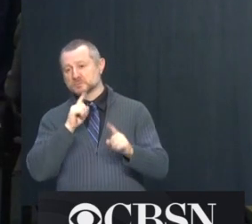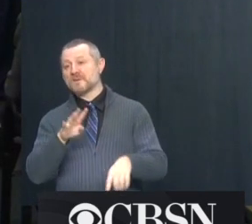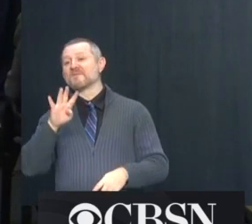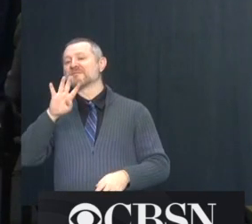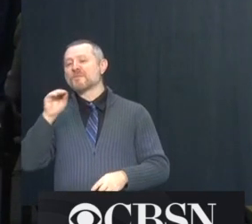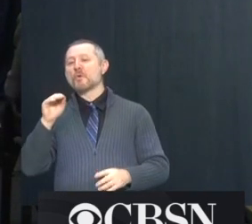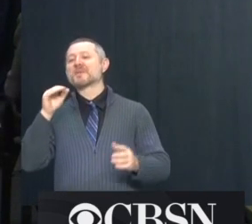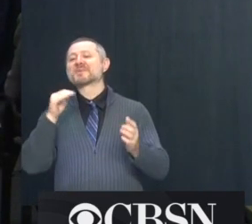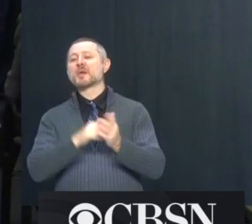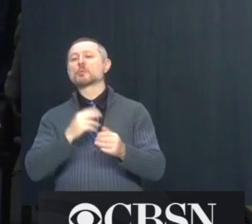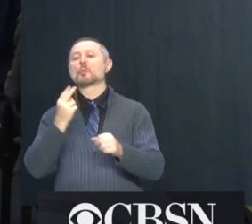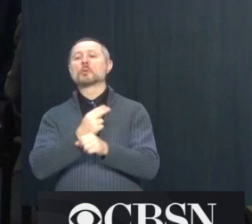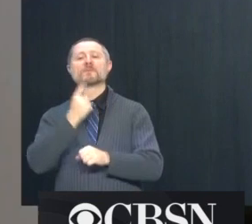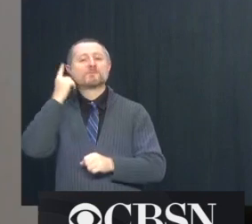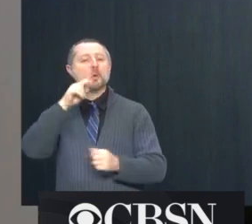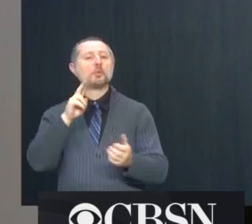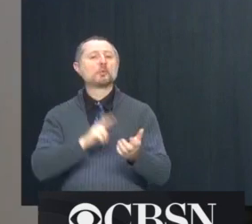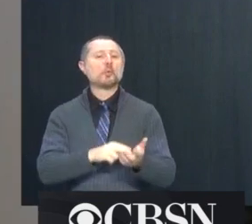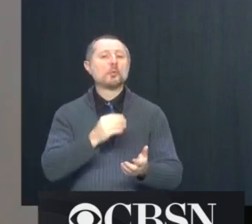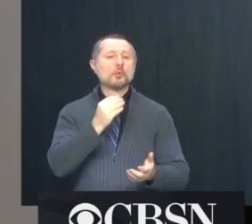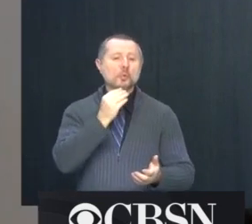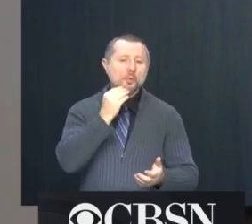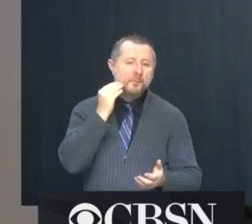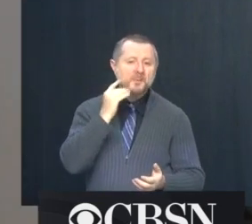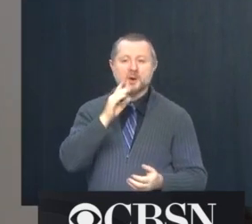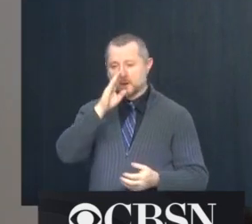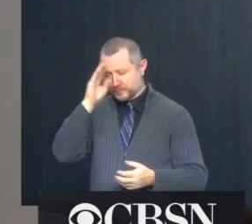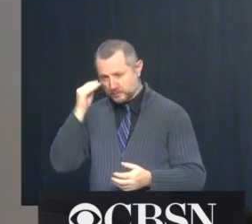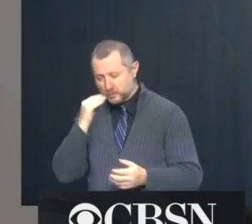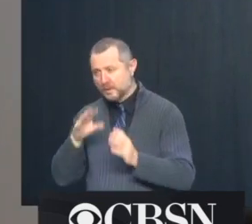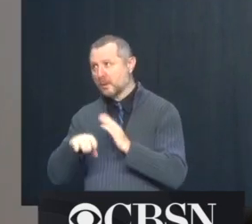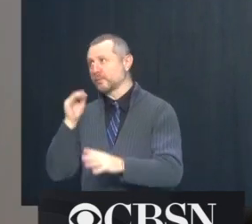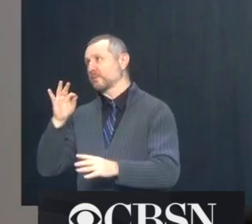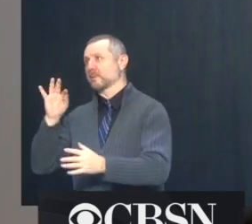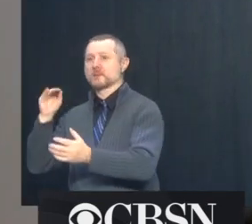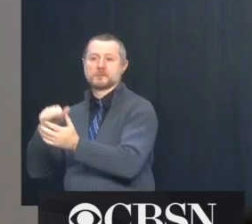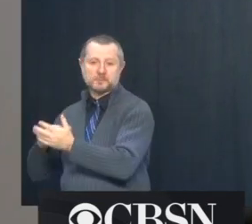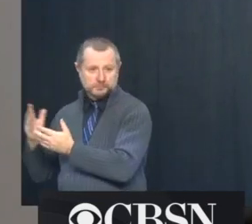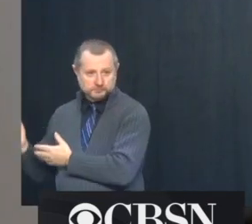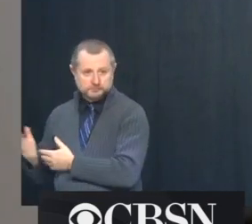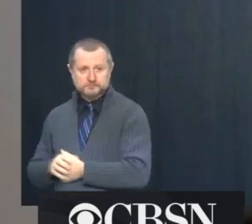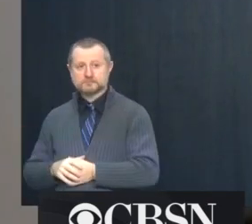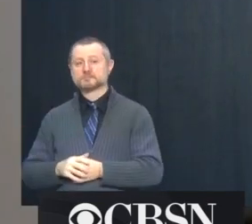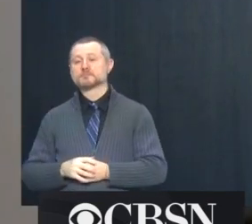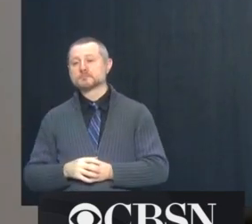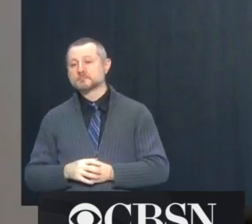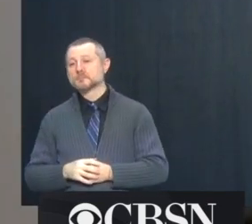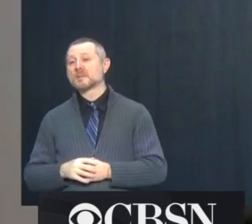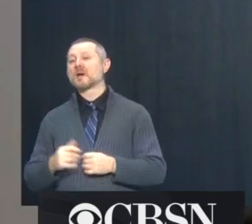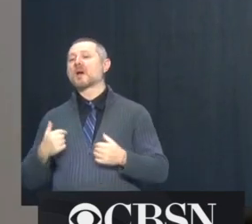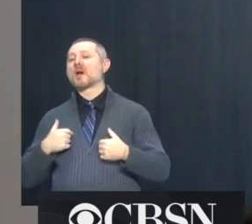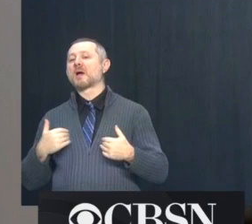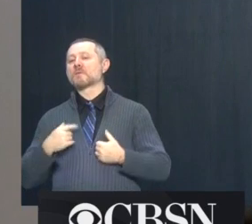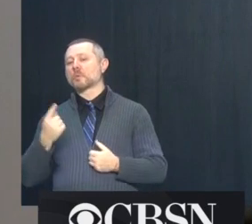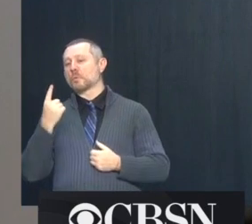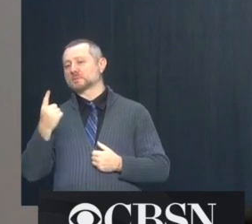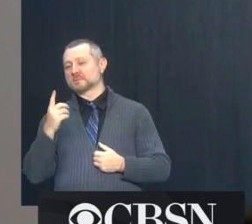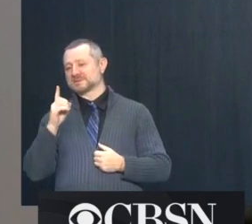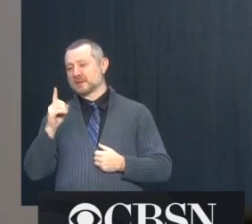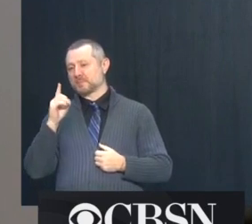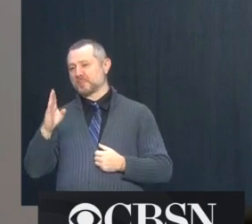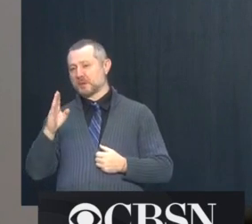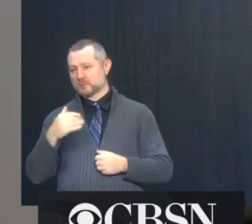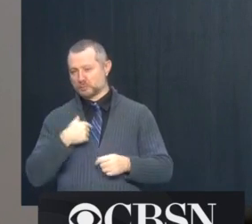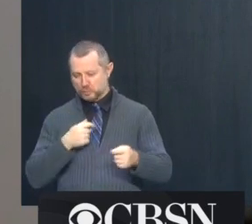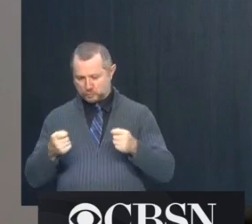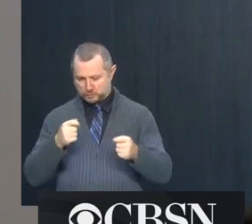for nursing homes and hospitals of the 90,000 off the list. And we maintained a central database at the state where